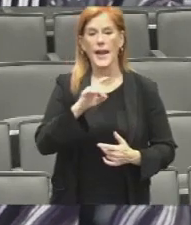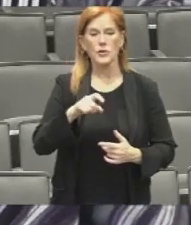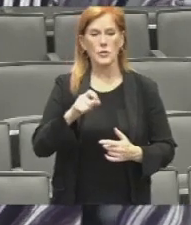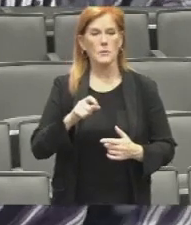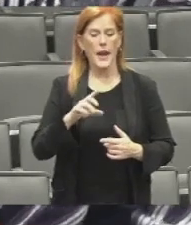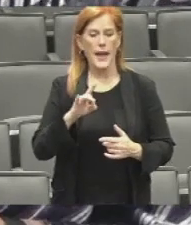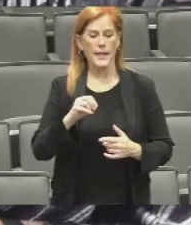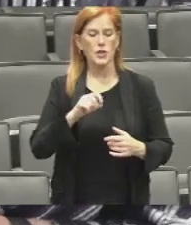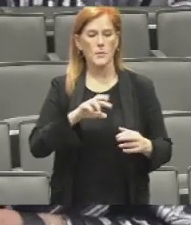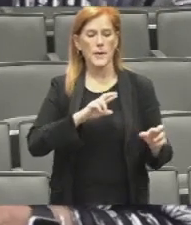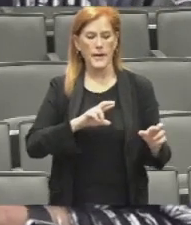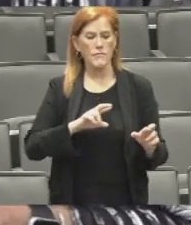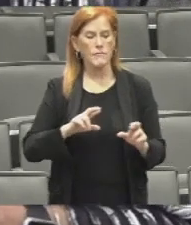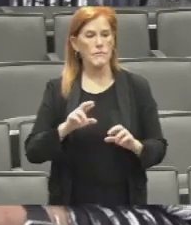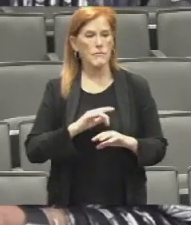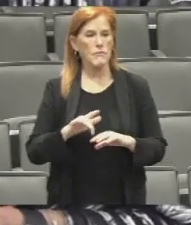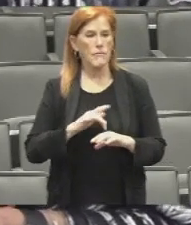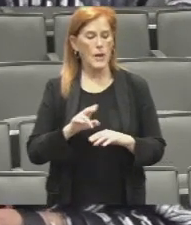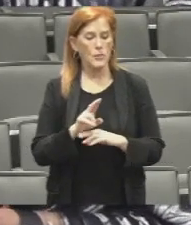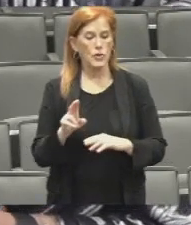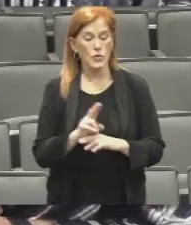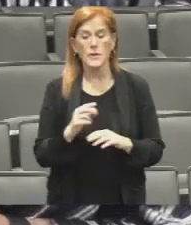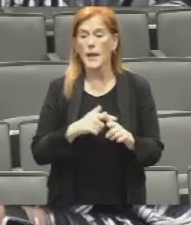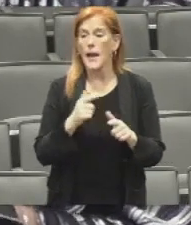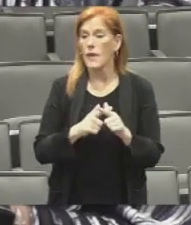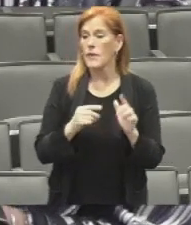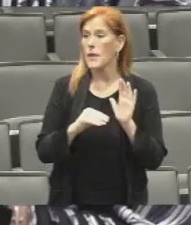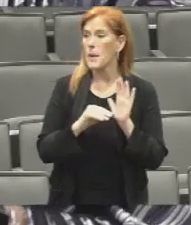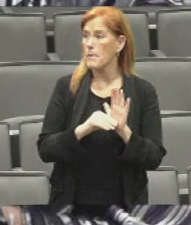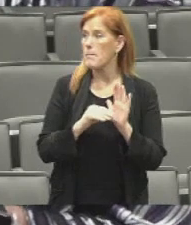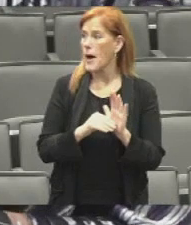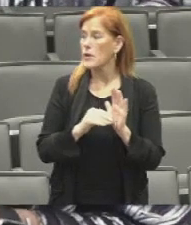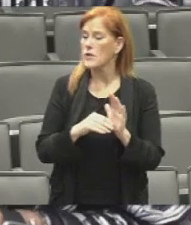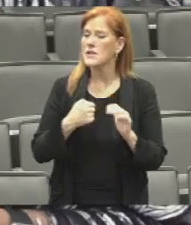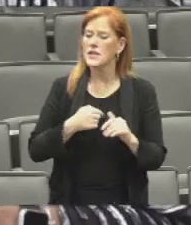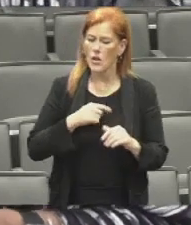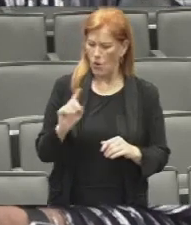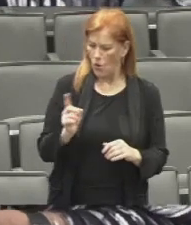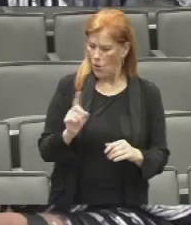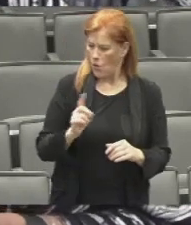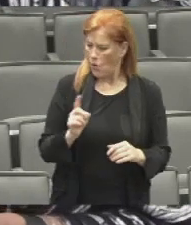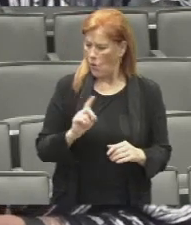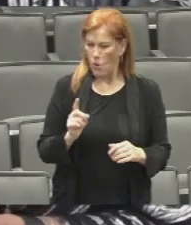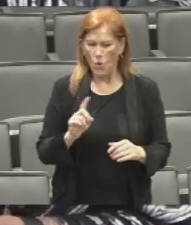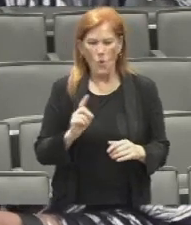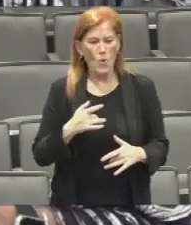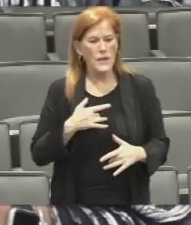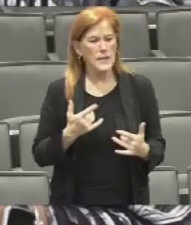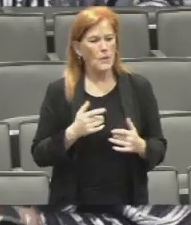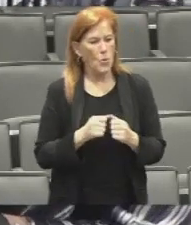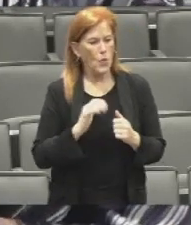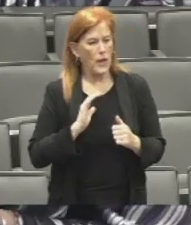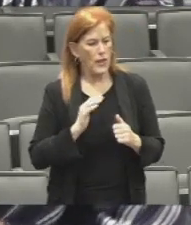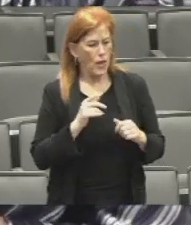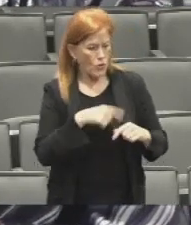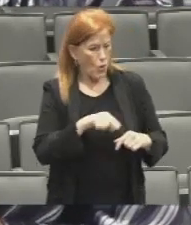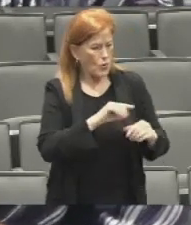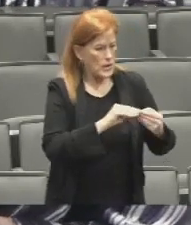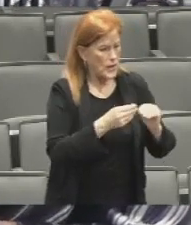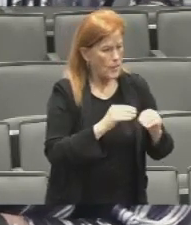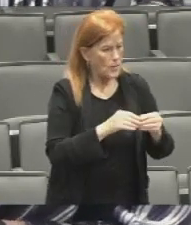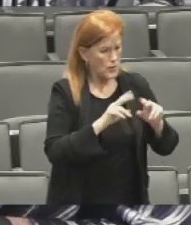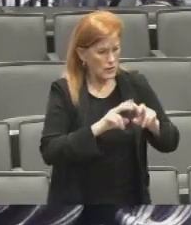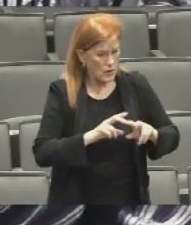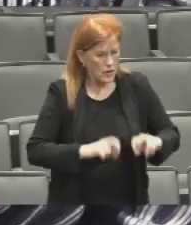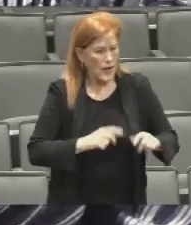available. And then the model is looking at, well, where is our trend going? And then what is